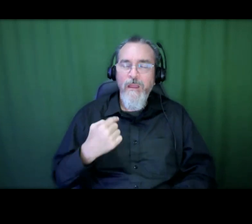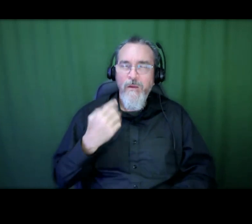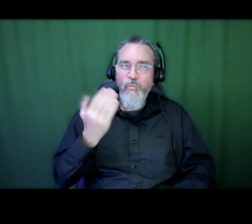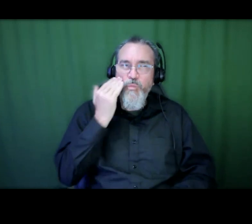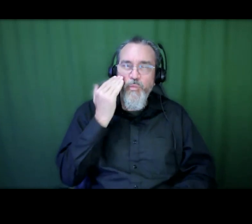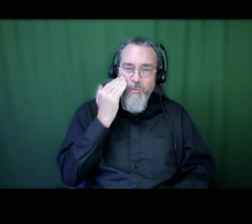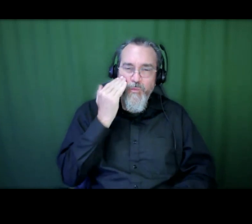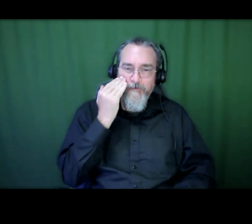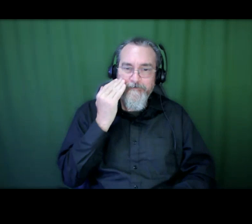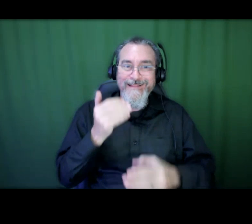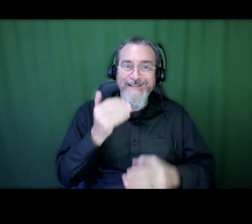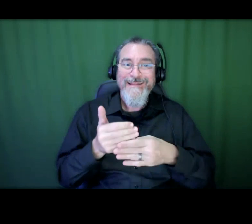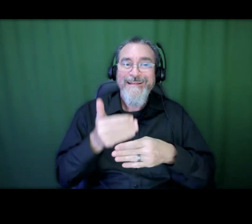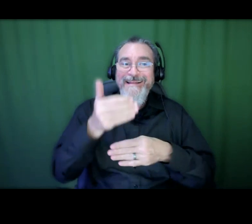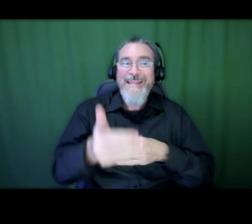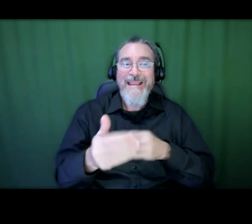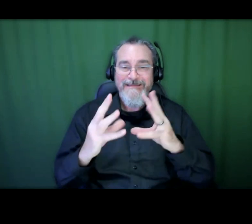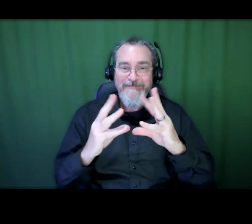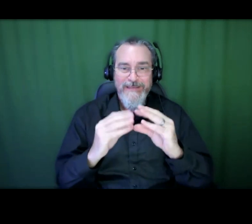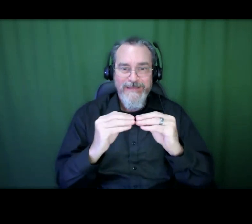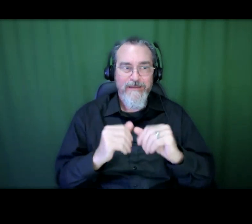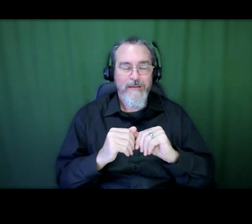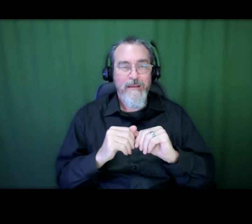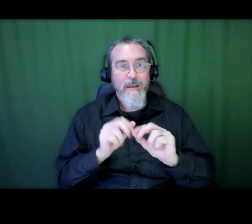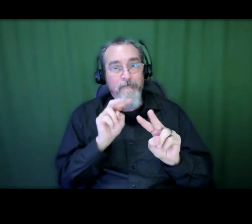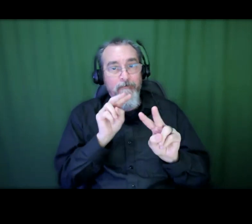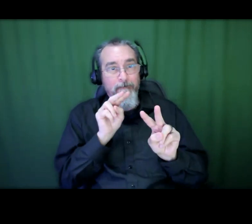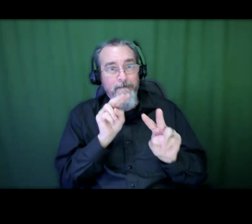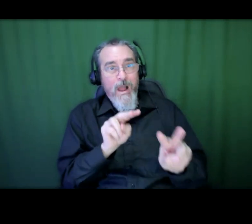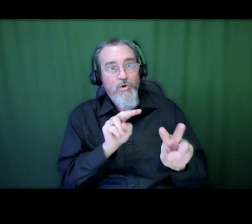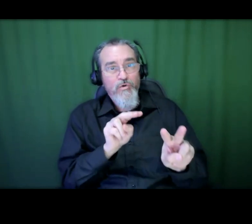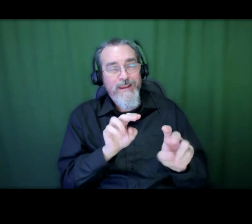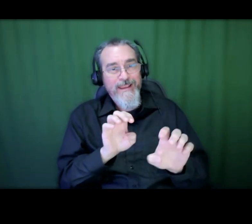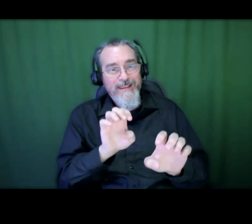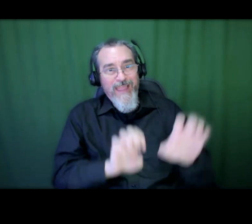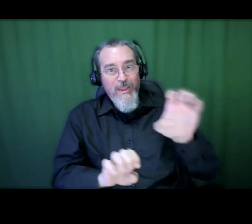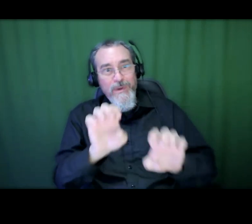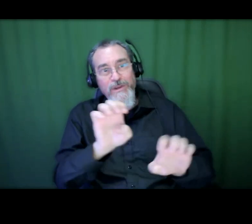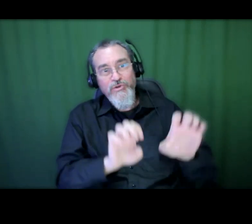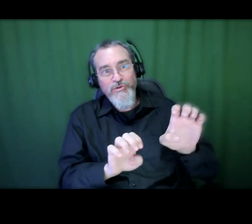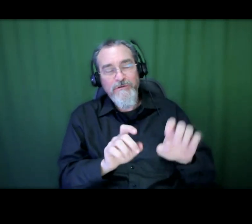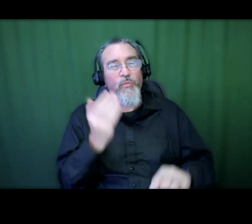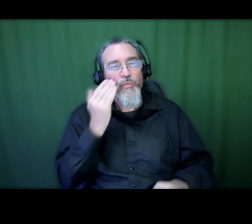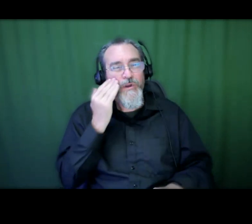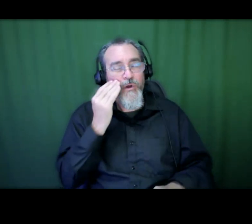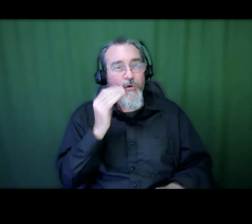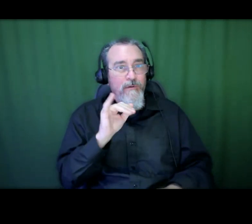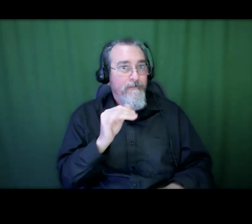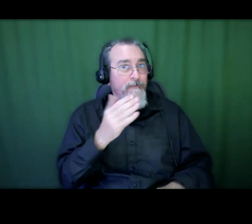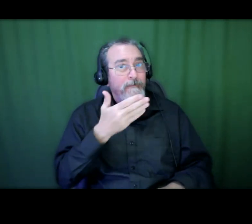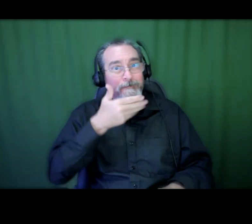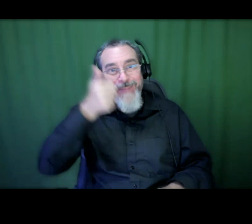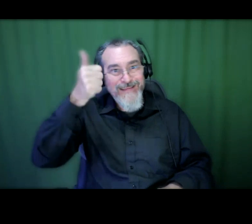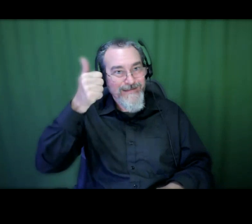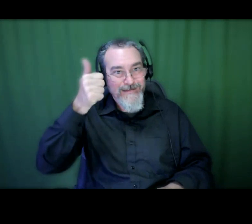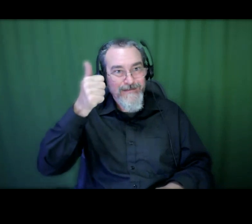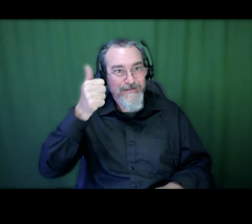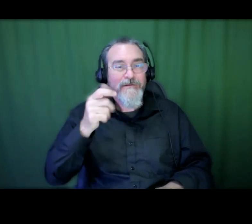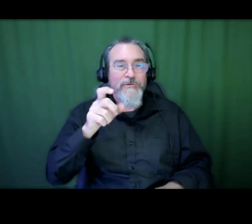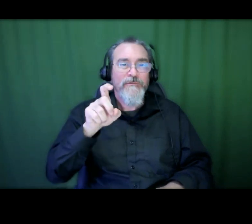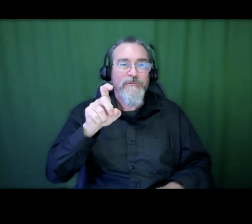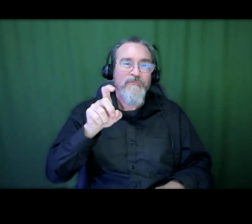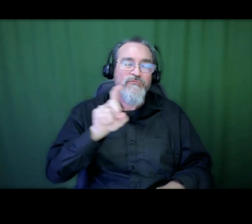for the next session, which is monitoring and evaluation office hour, to be most effective, it'd be great to get